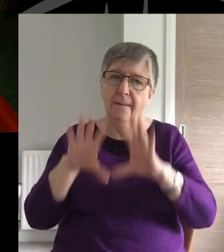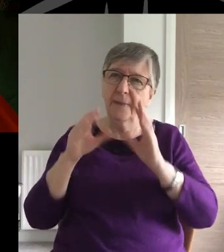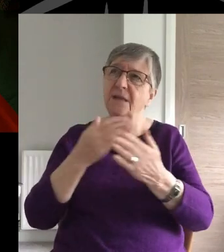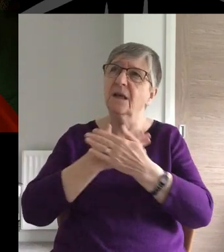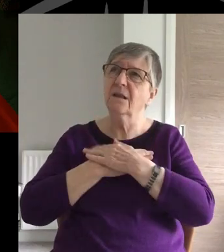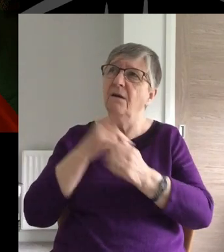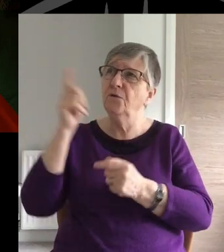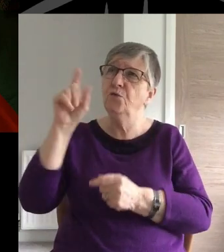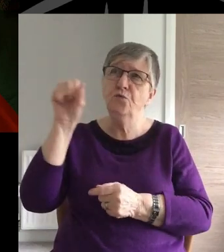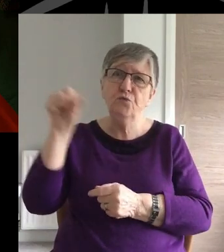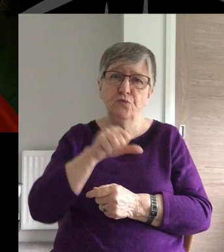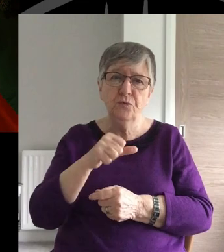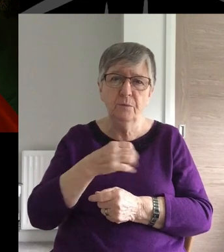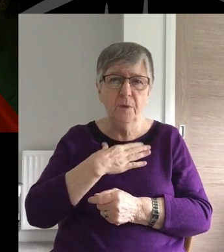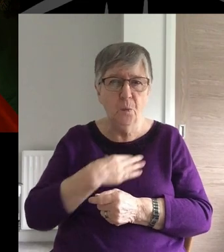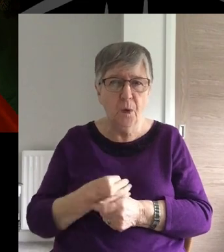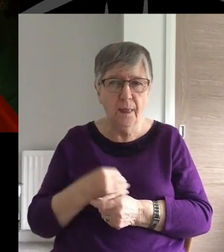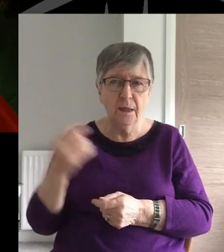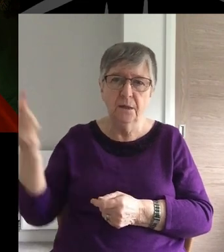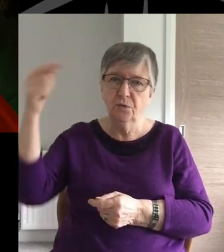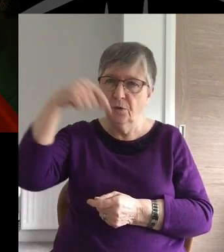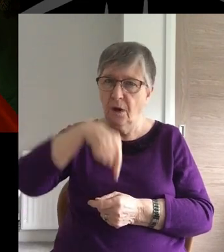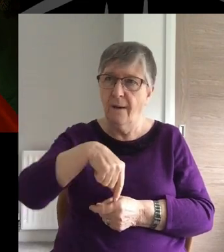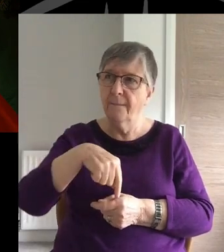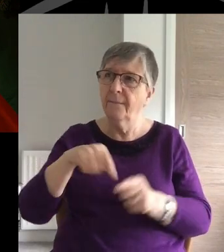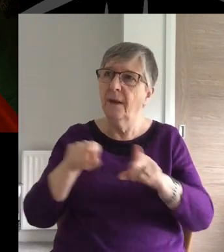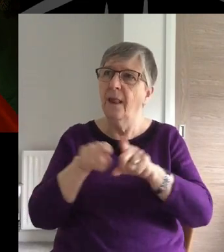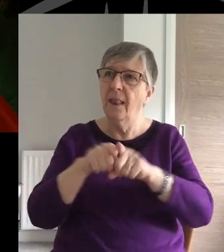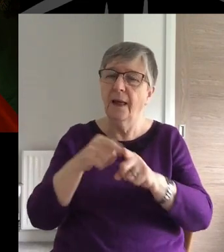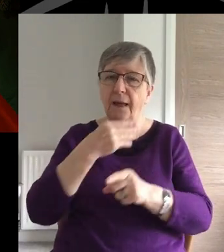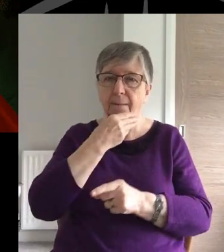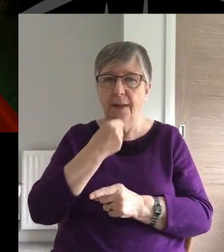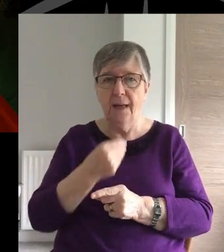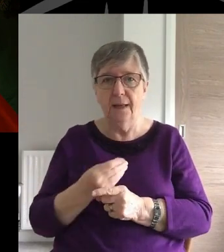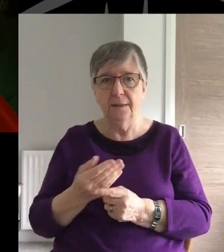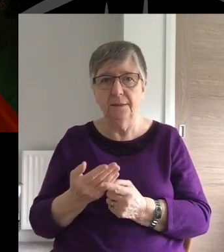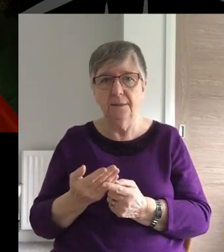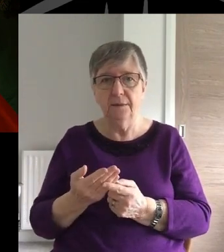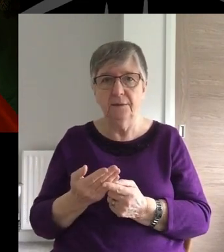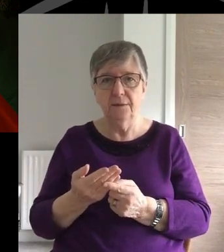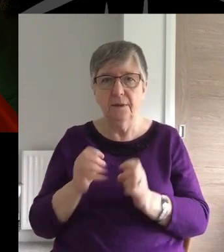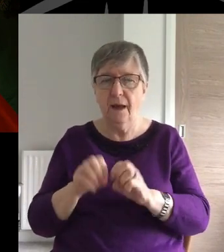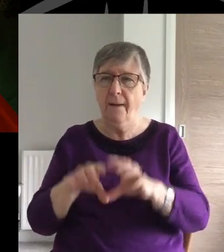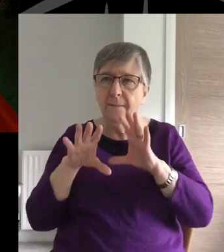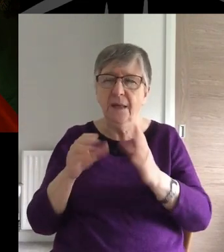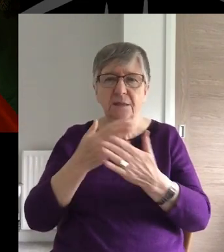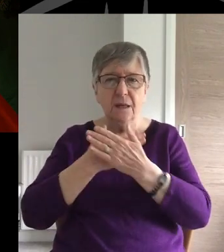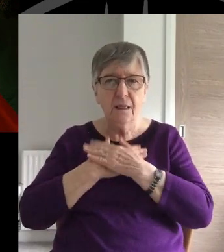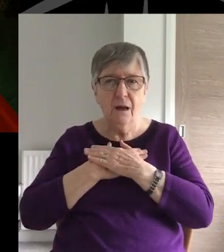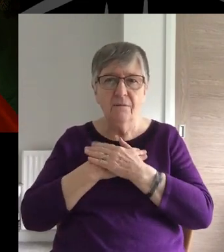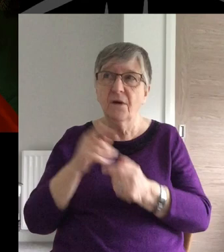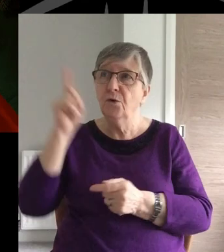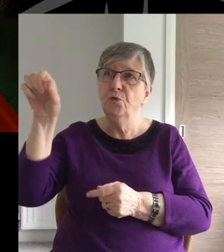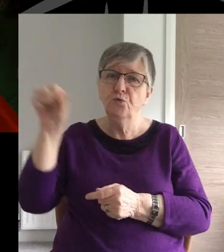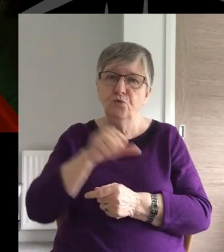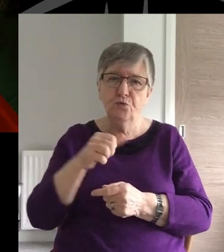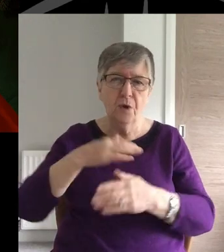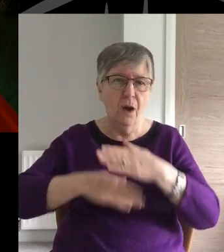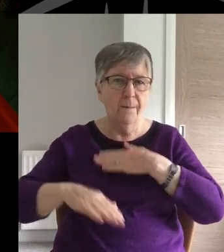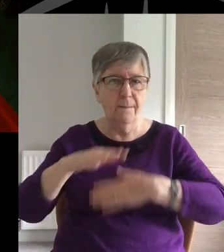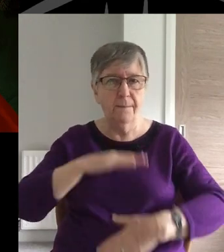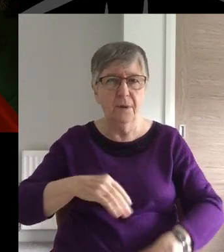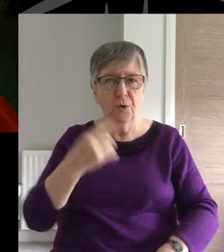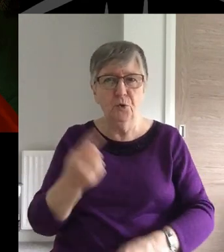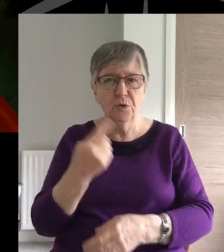Amazing love that you should be willing to be found in appearance as a man. Amazing love that you should